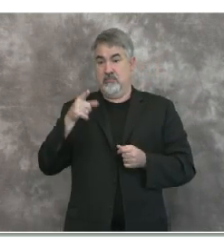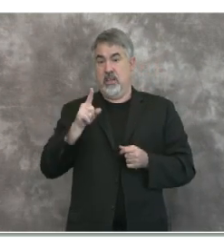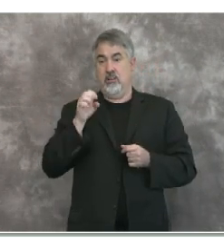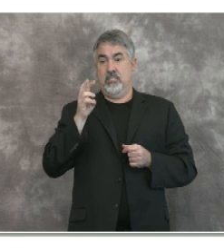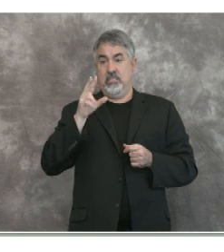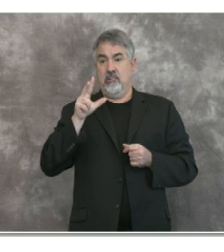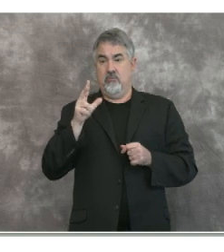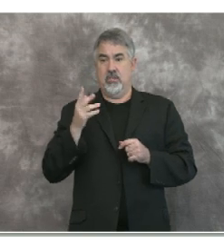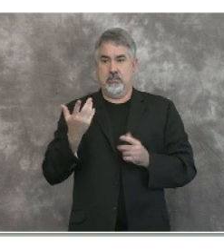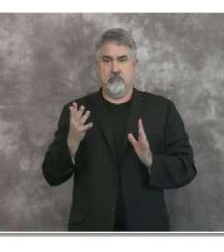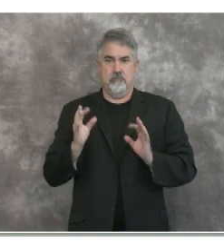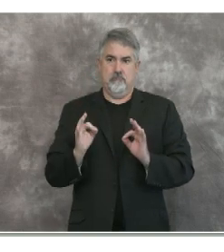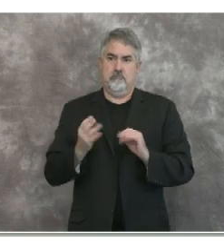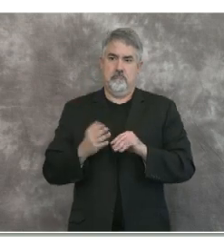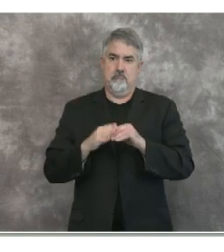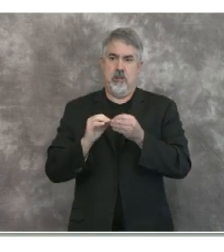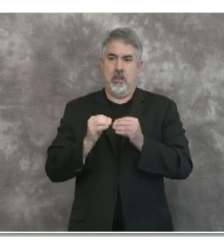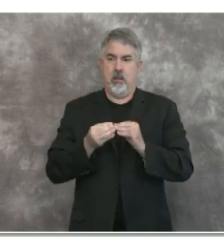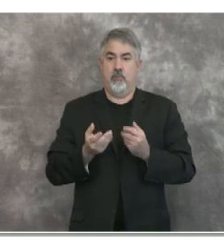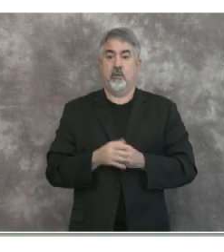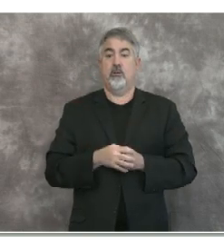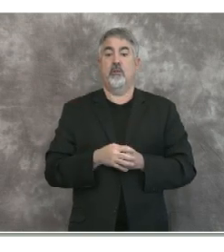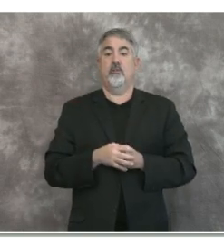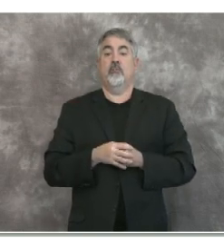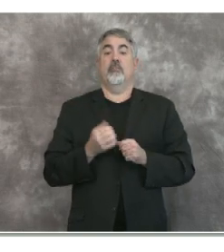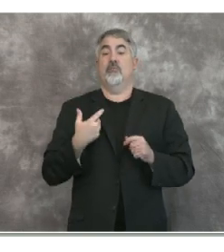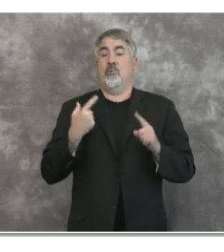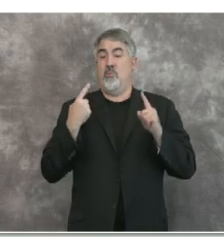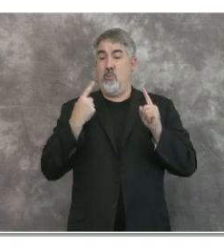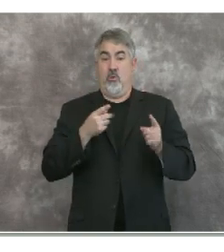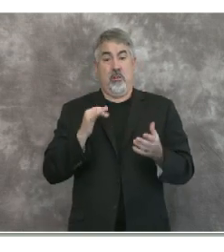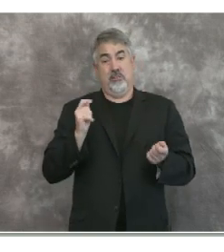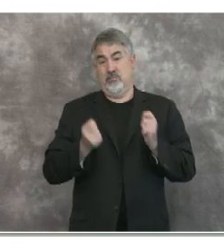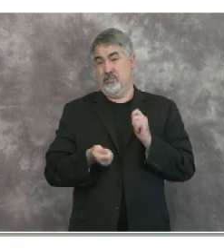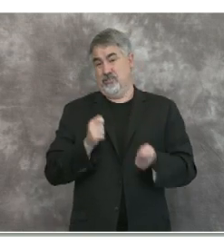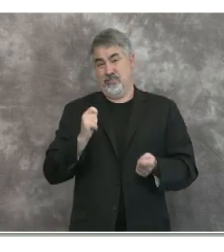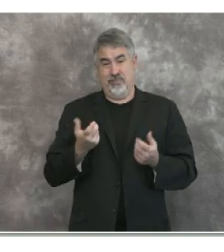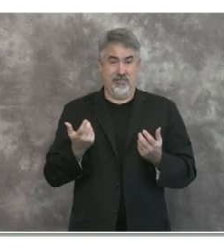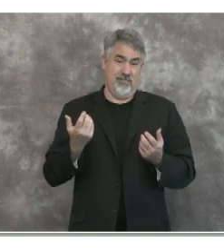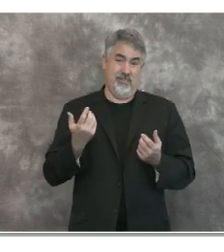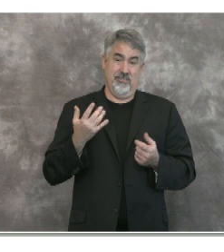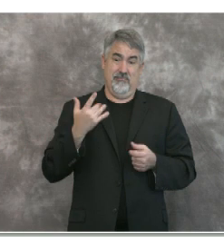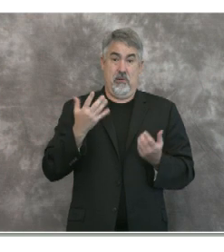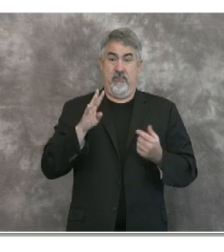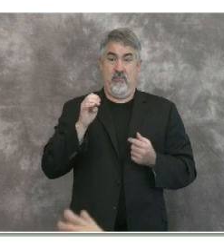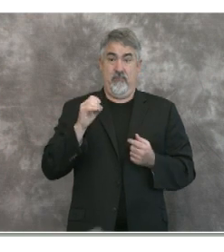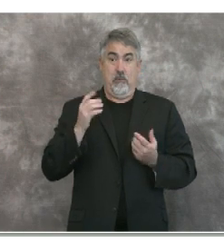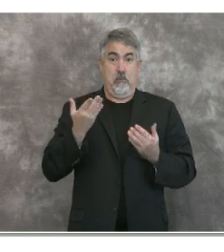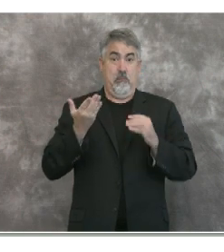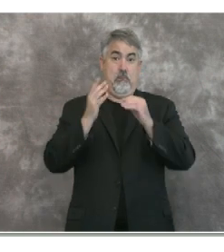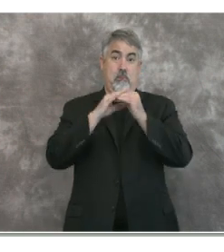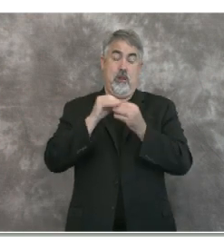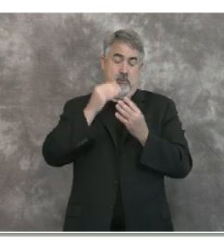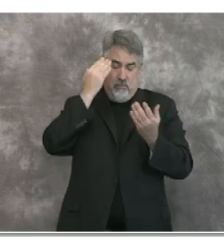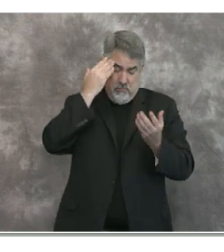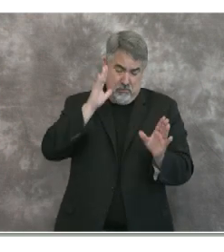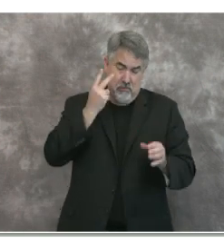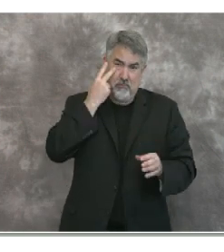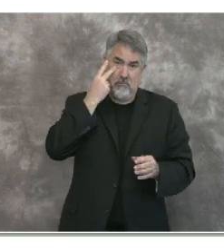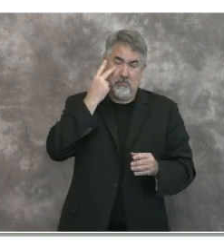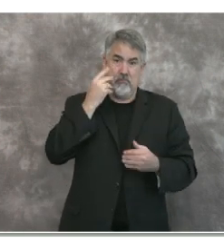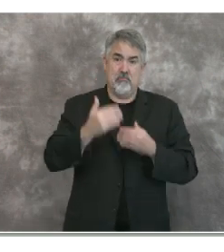increase. We also expect that the number we have as a goal could change and go up in the future as we continue to get additional guidance and input.